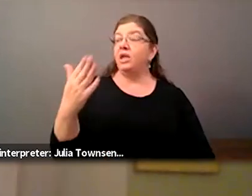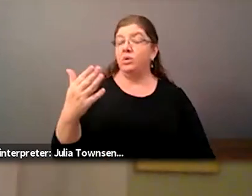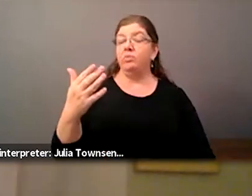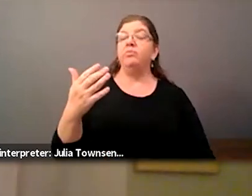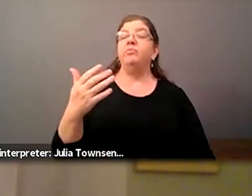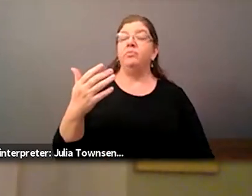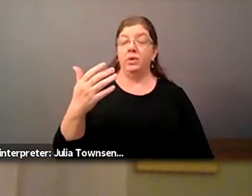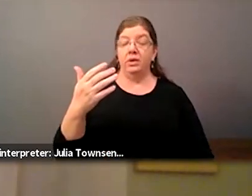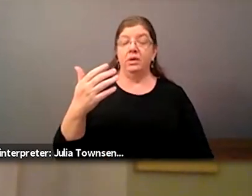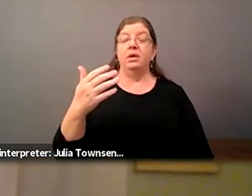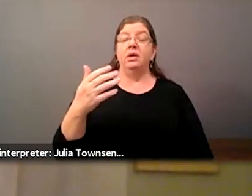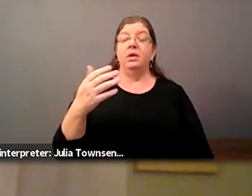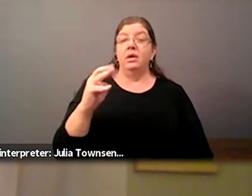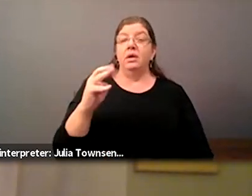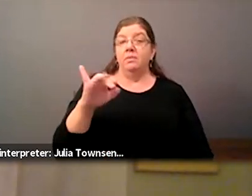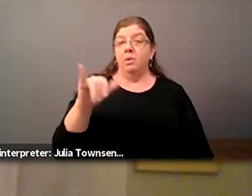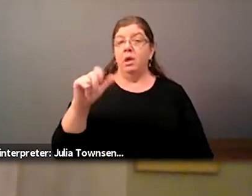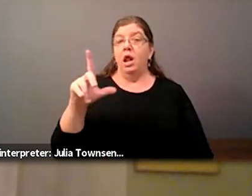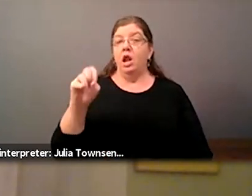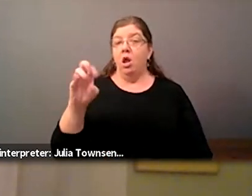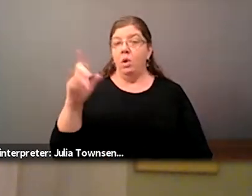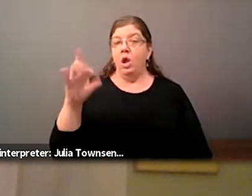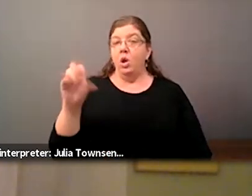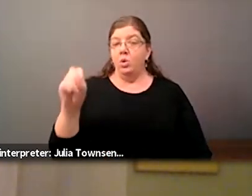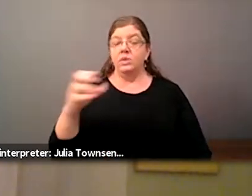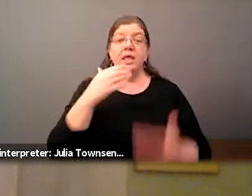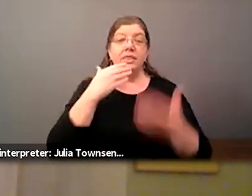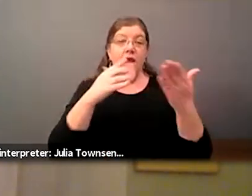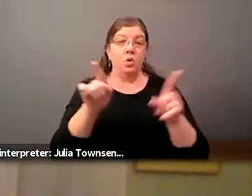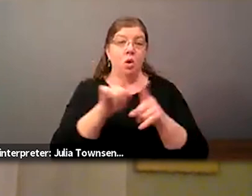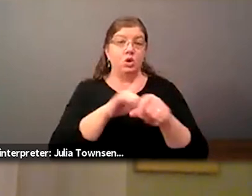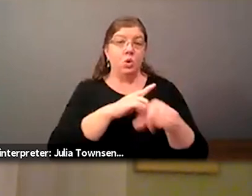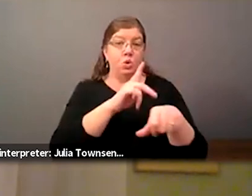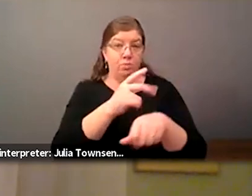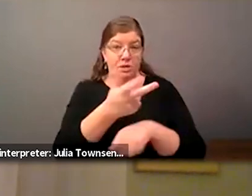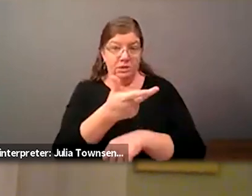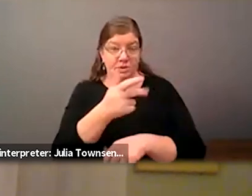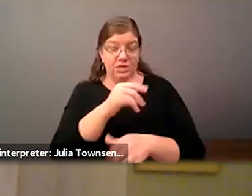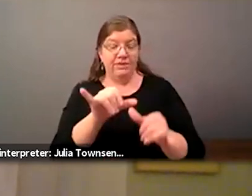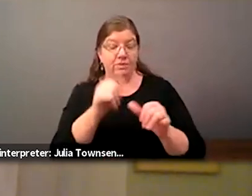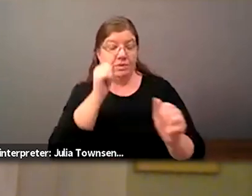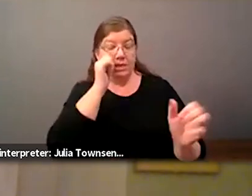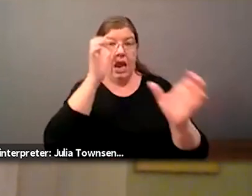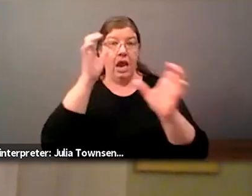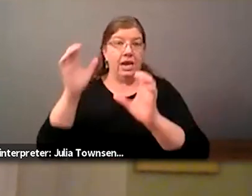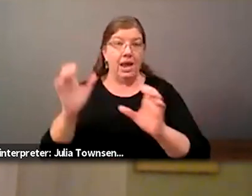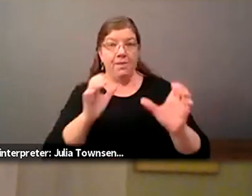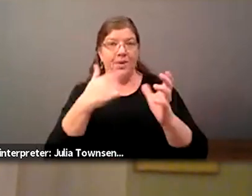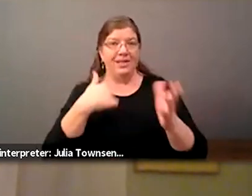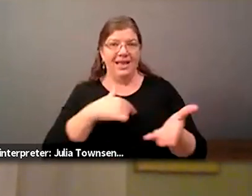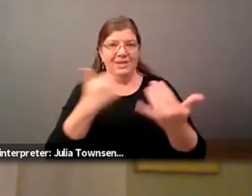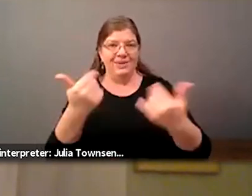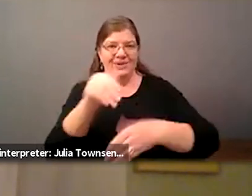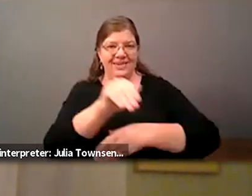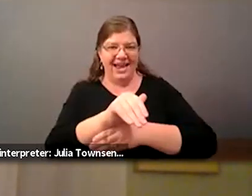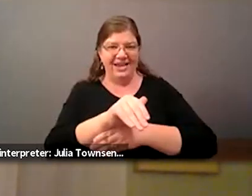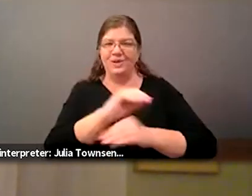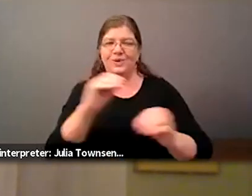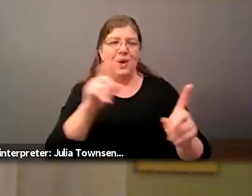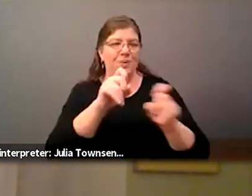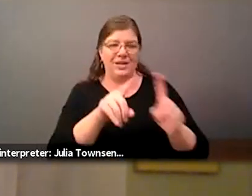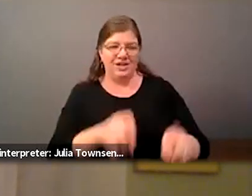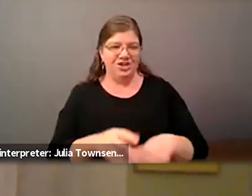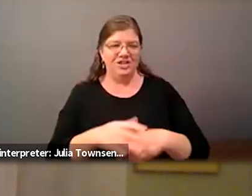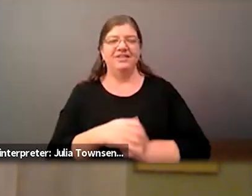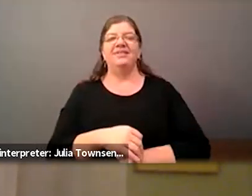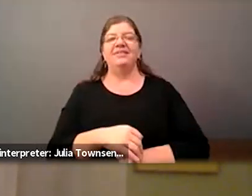you maria larios horton and thank you also to the principals for staying up with us this evening no questions